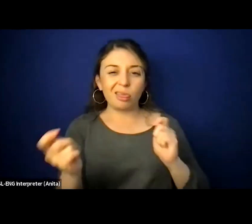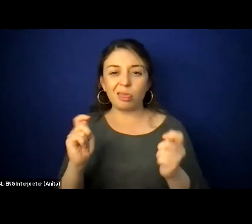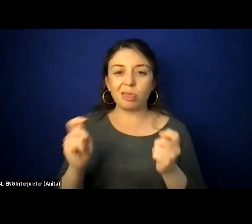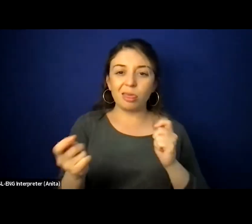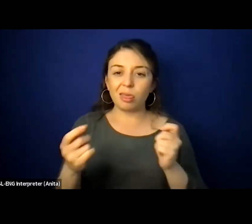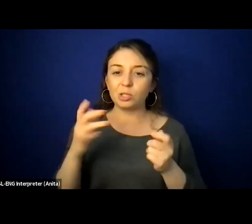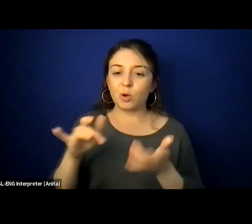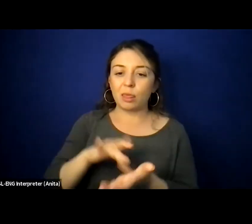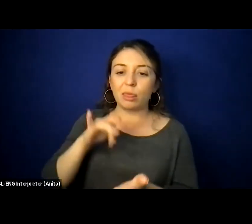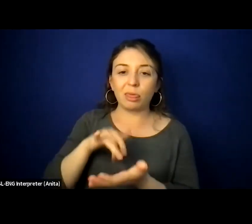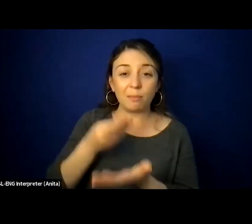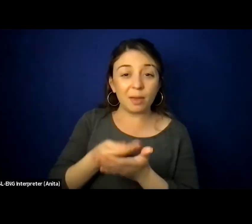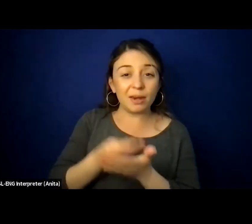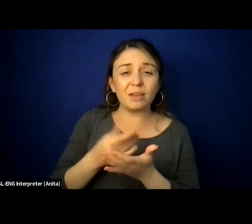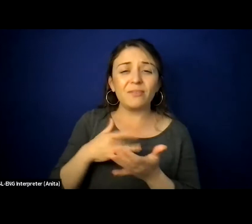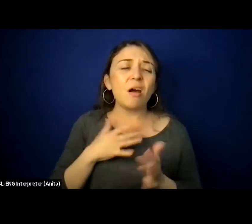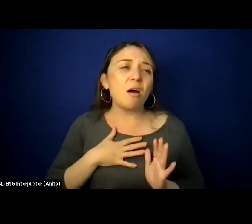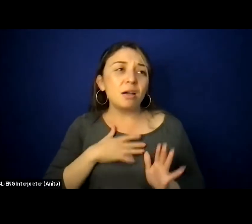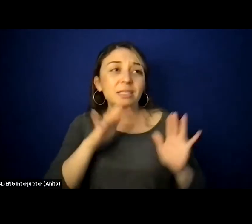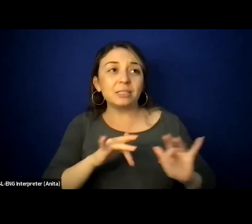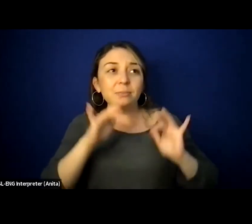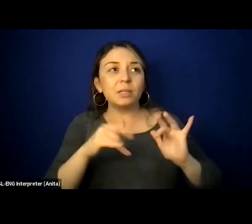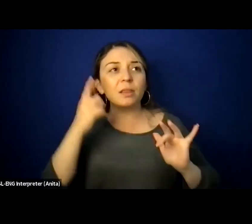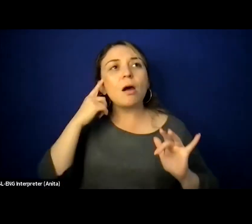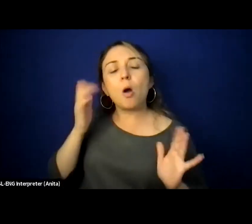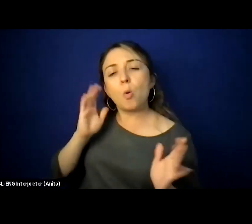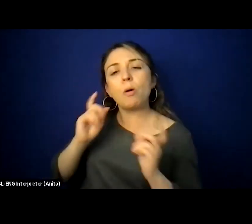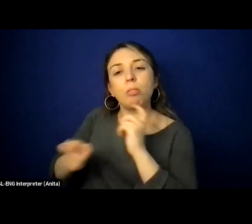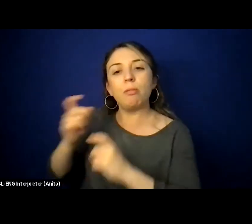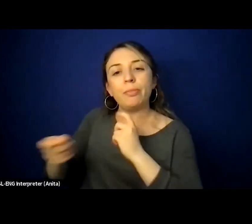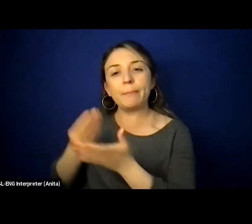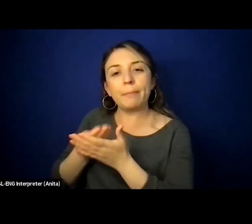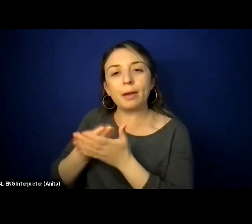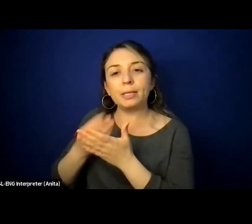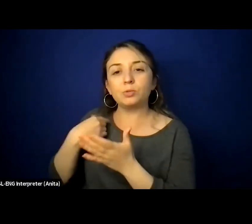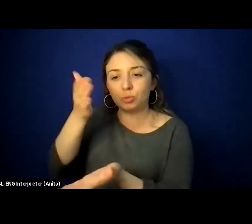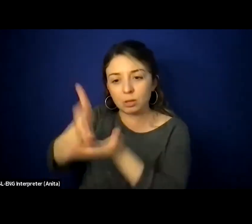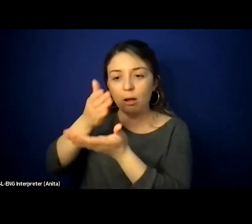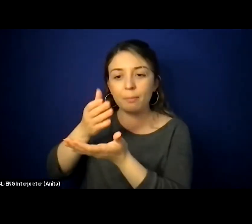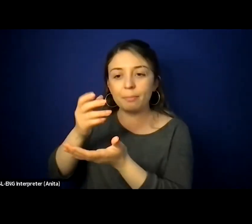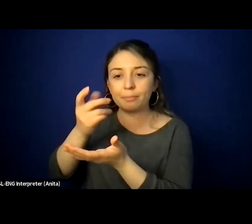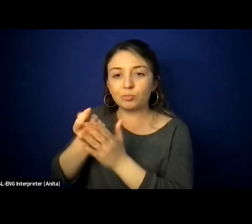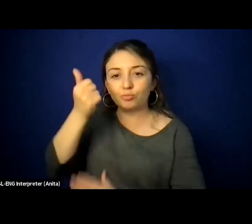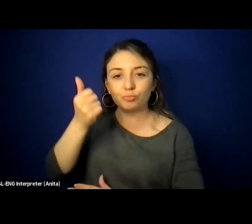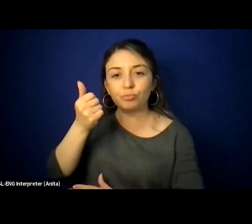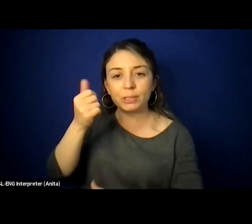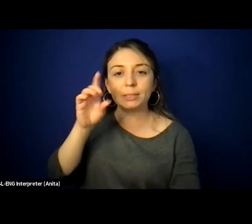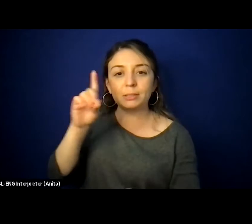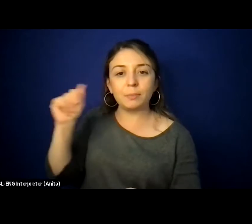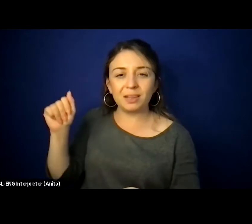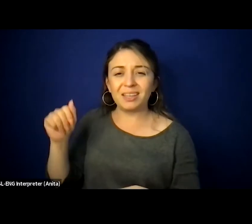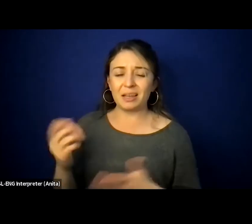monetizing of sympathy to something that was about fundraising aimed to erase disability, to invalidate and